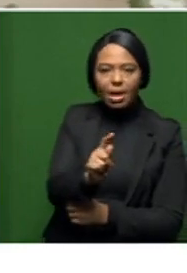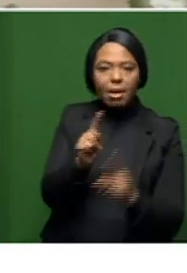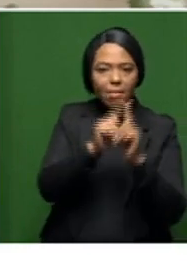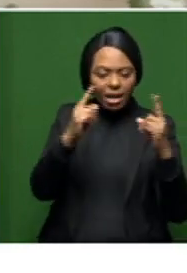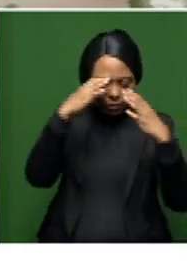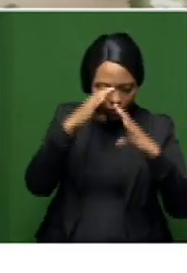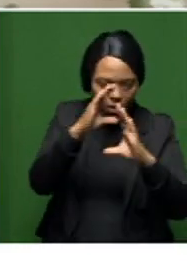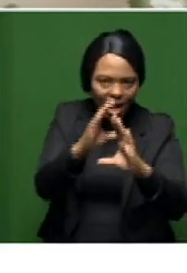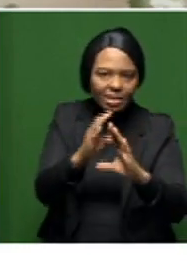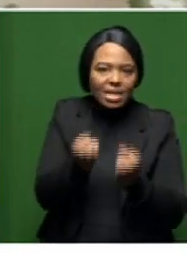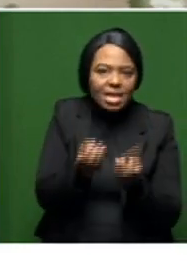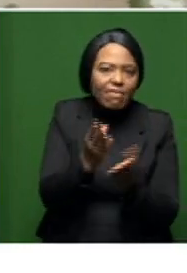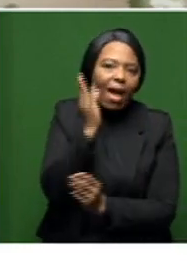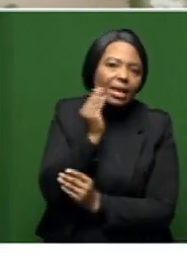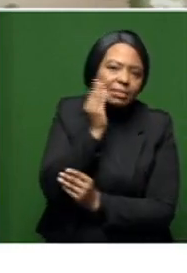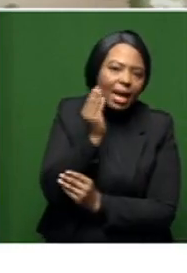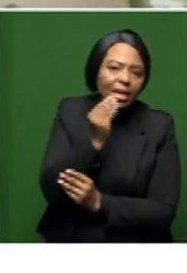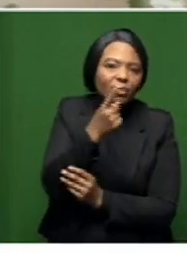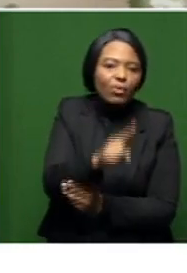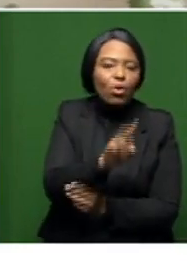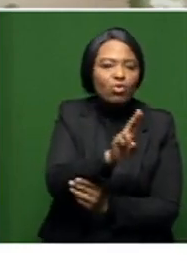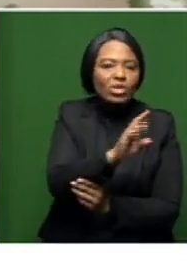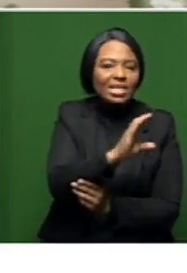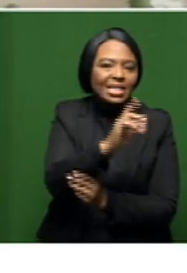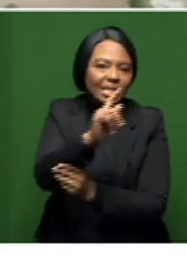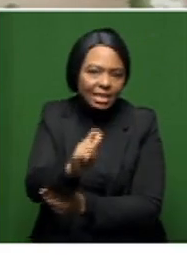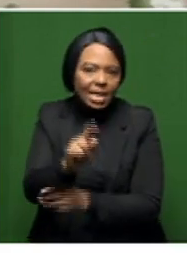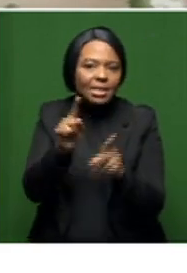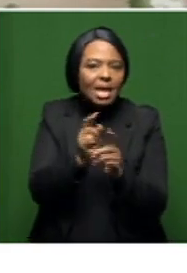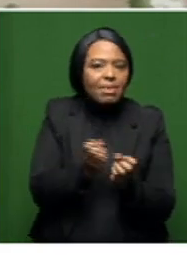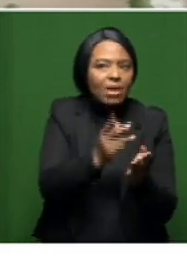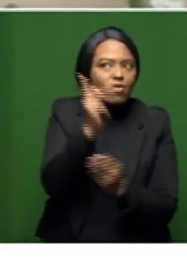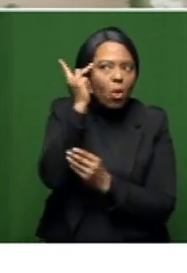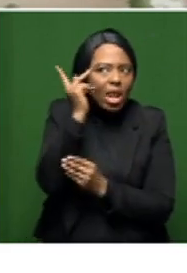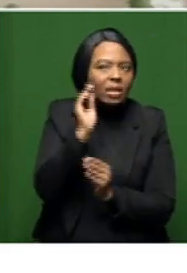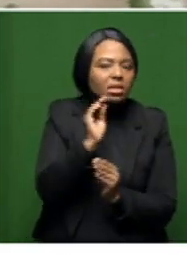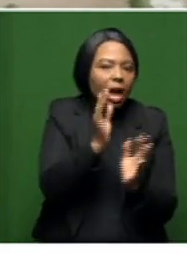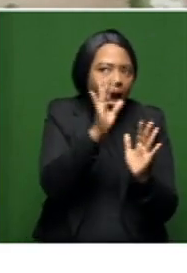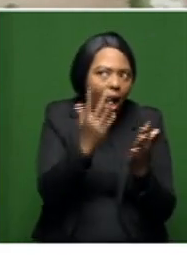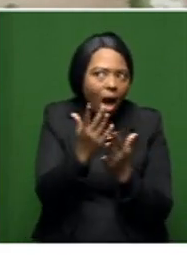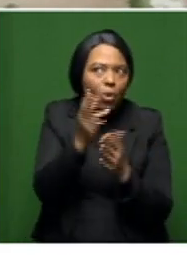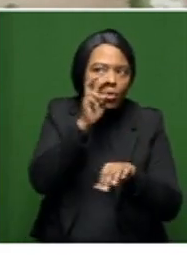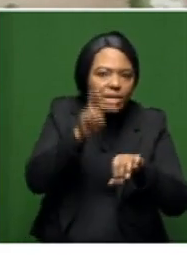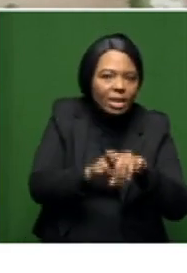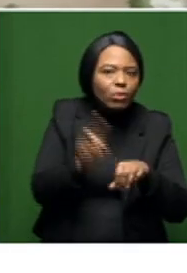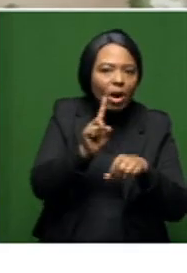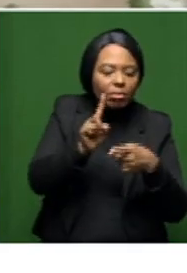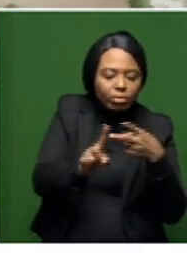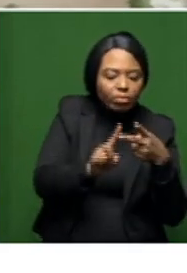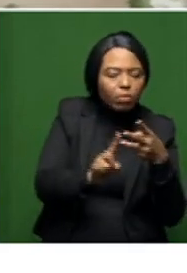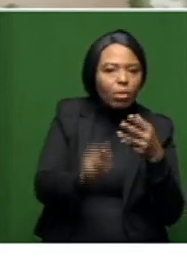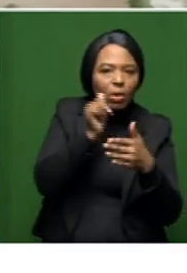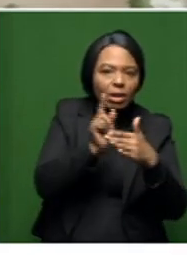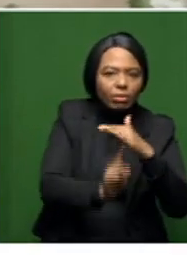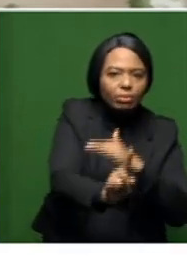on giving a great experience for UCT, and it does give a good grounding of knowledge for what is required in other universities, and then we just linked to the other